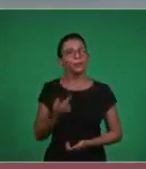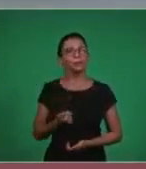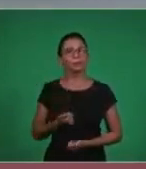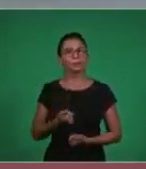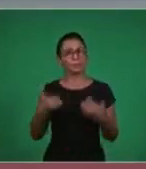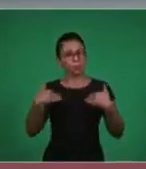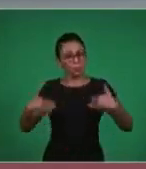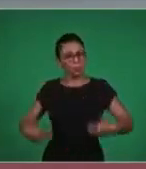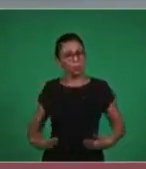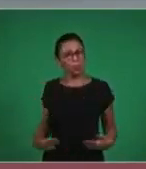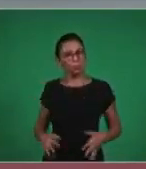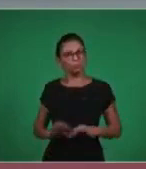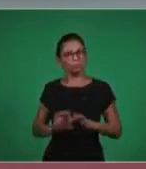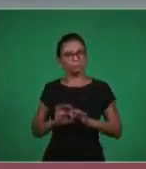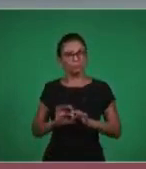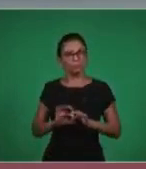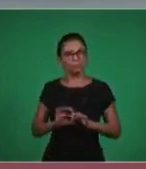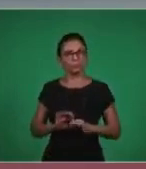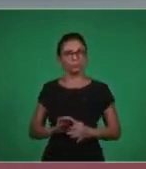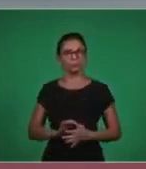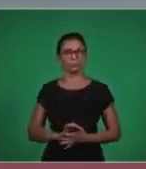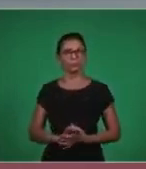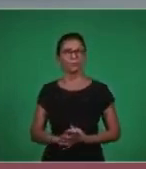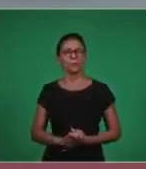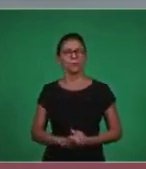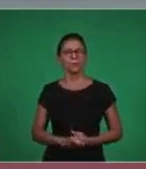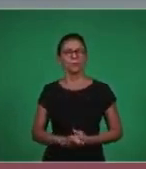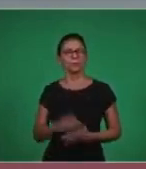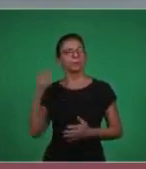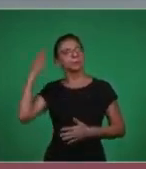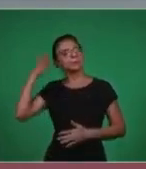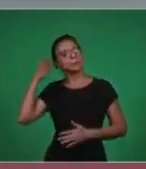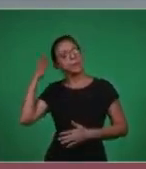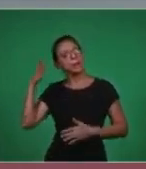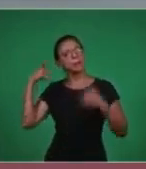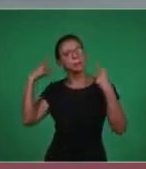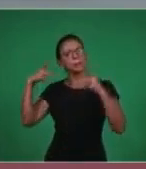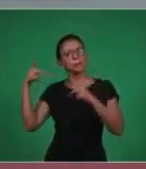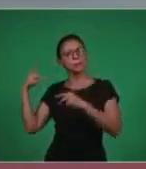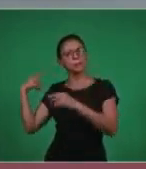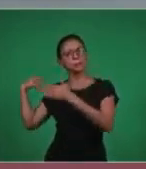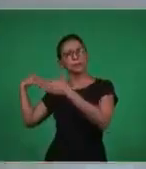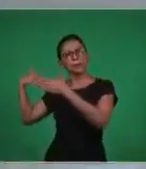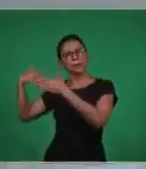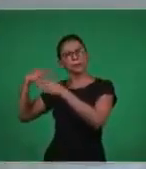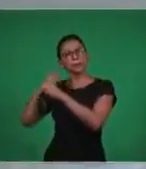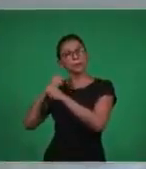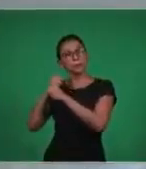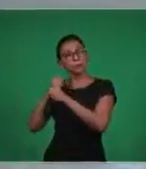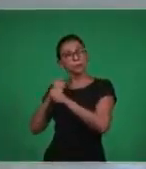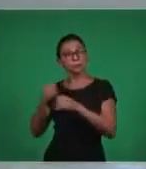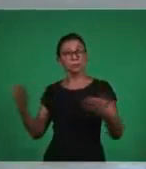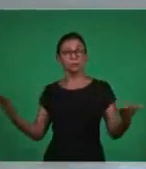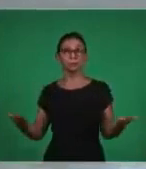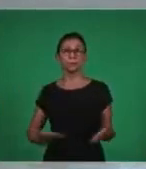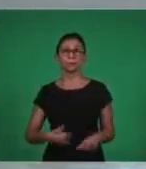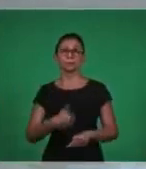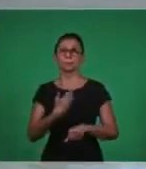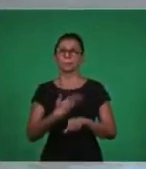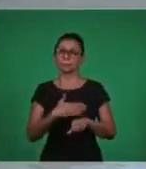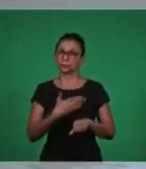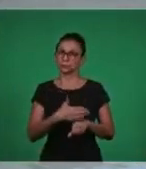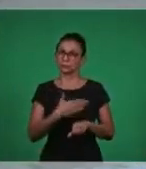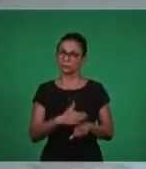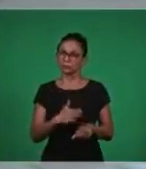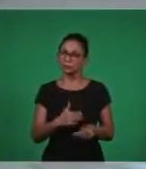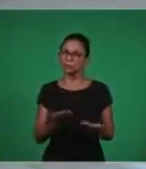what is an expression of a body. What we have been preaching for 50 years and saying and now